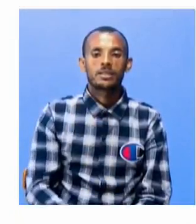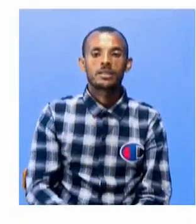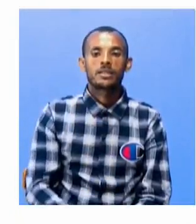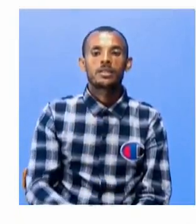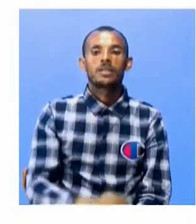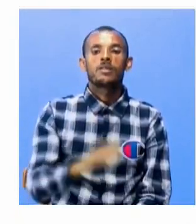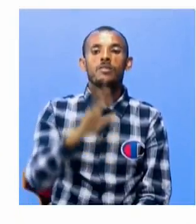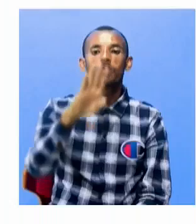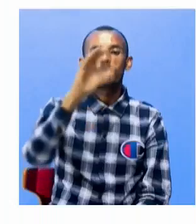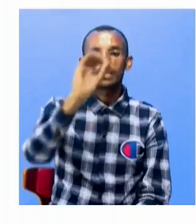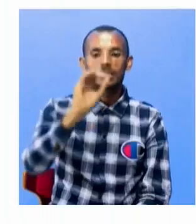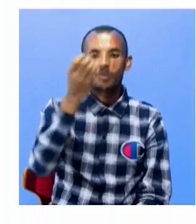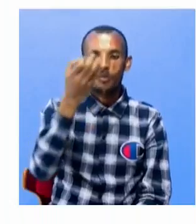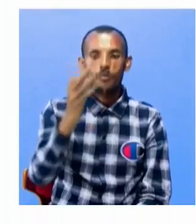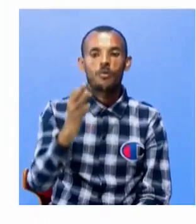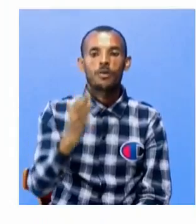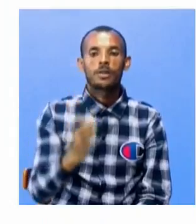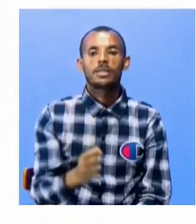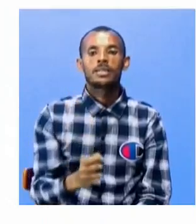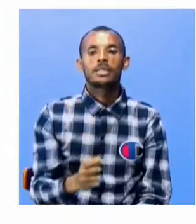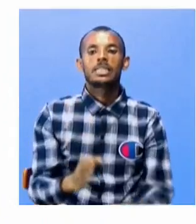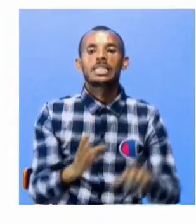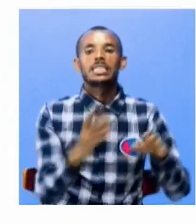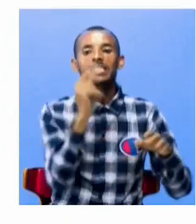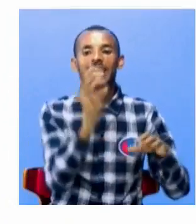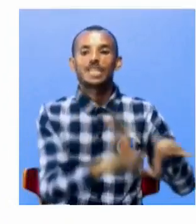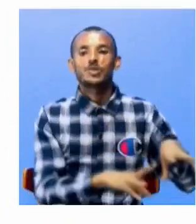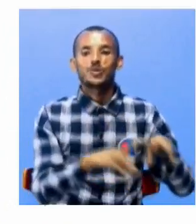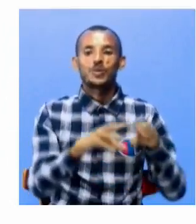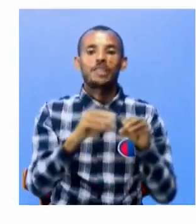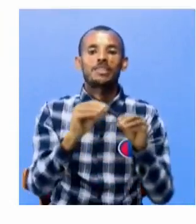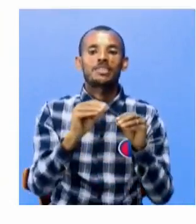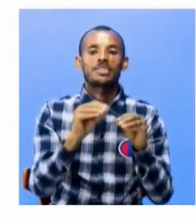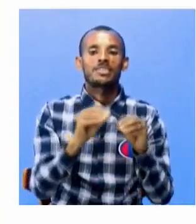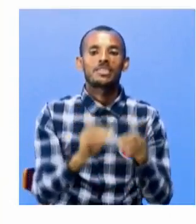of the students